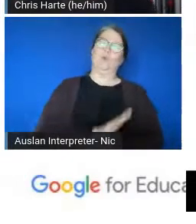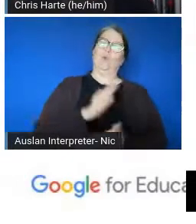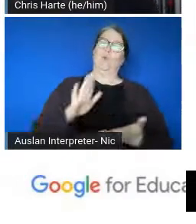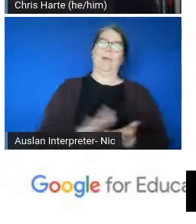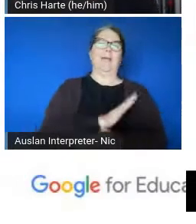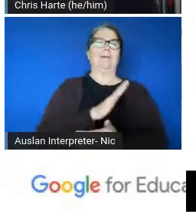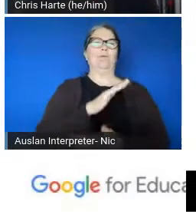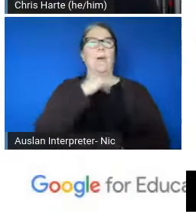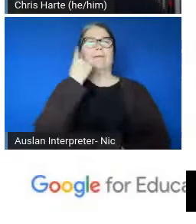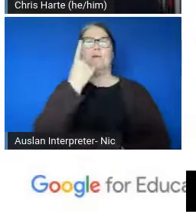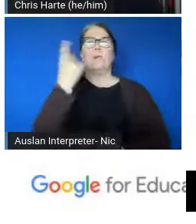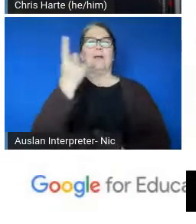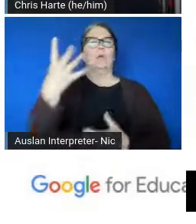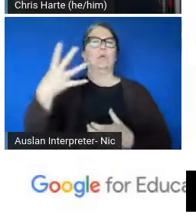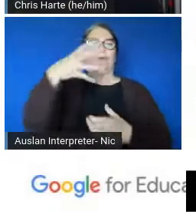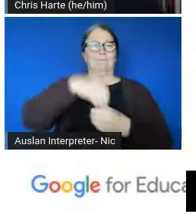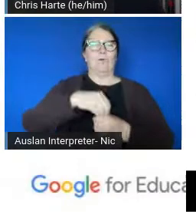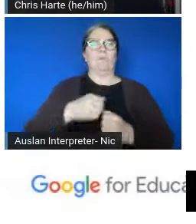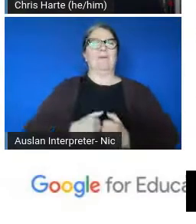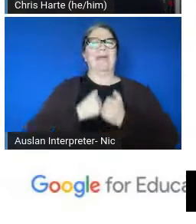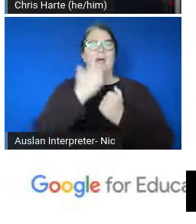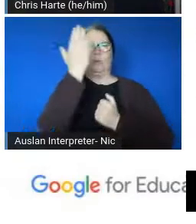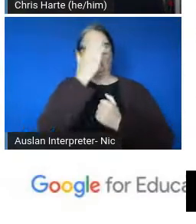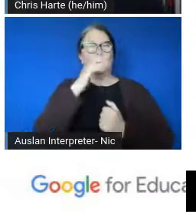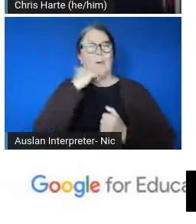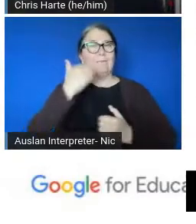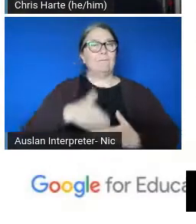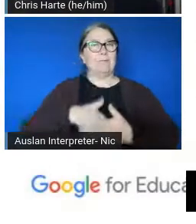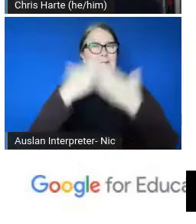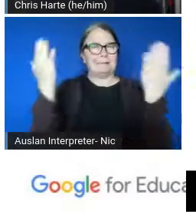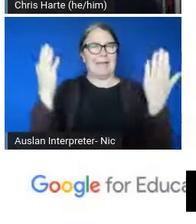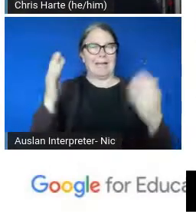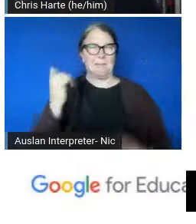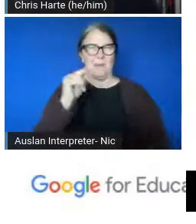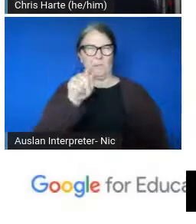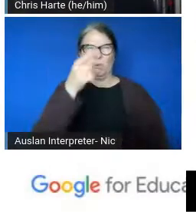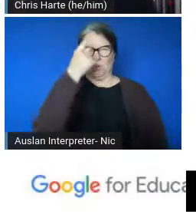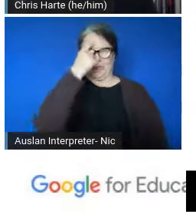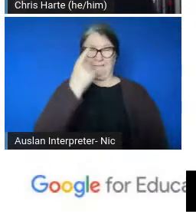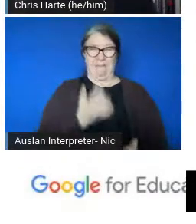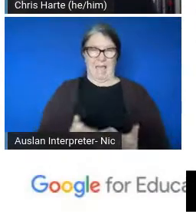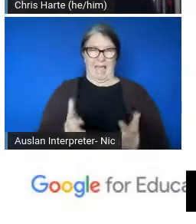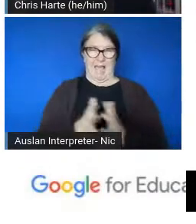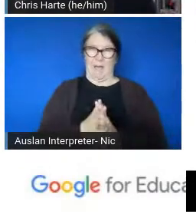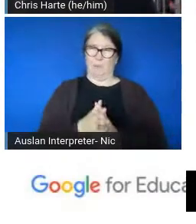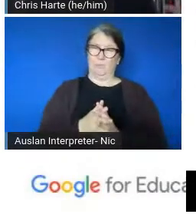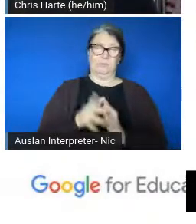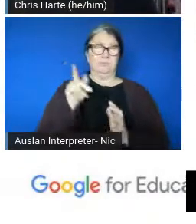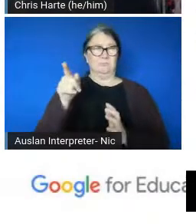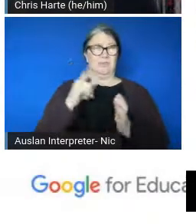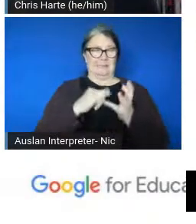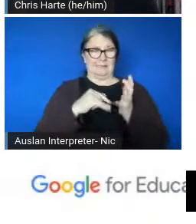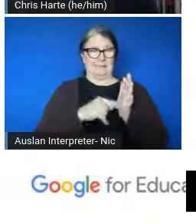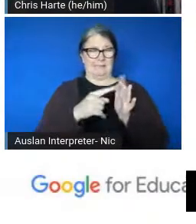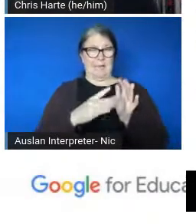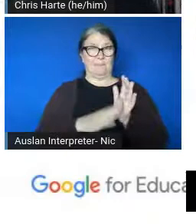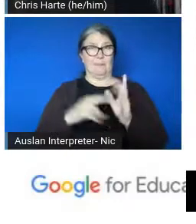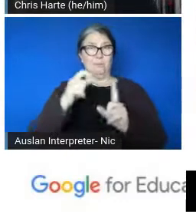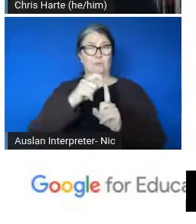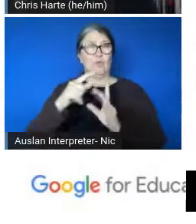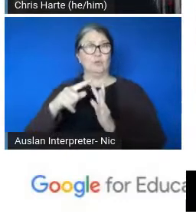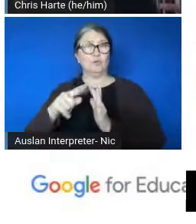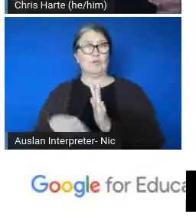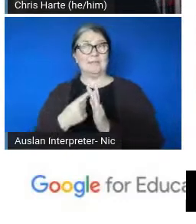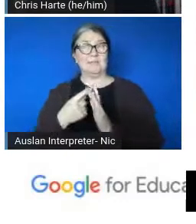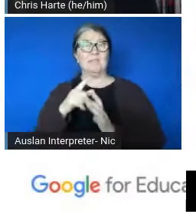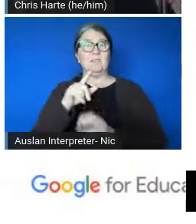day? So whilst you might think, well, how is that a STEM project? Actually, the designs that people came